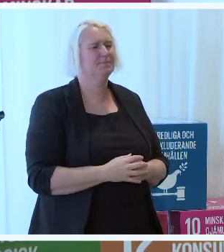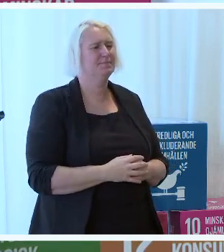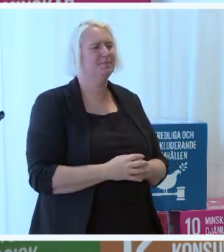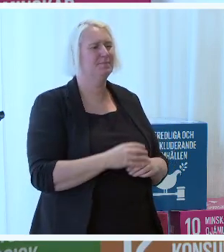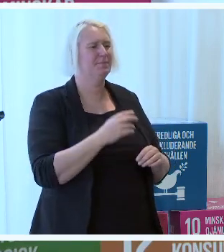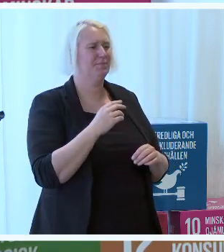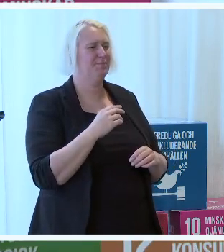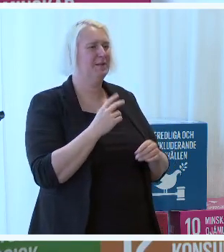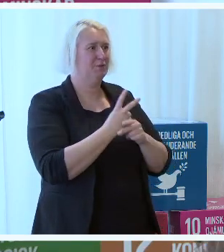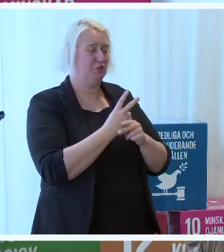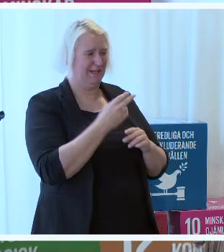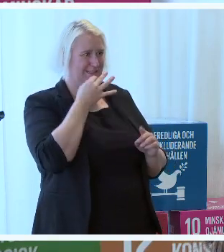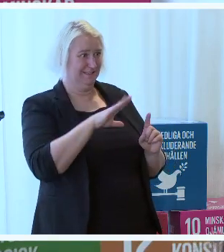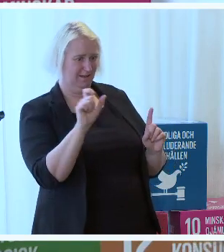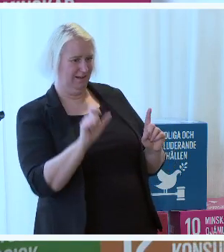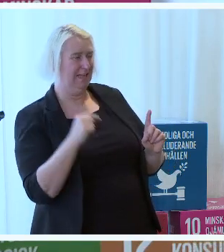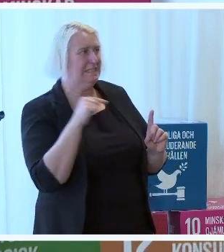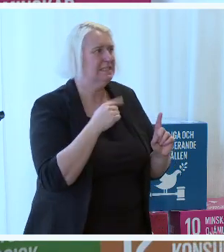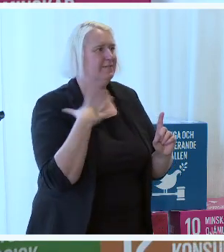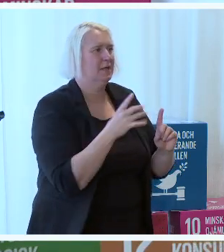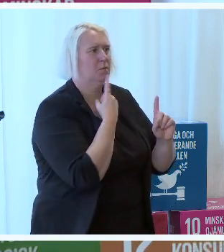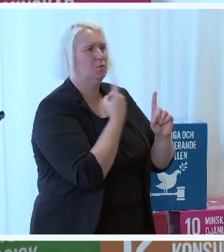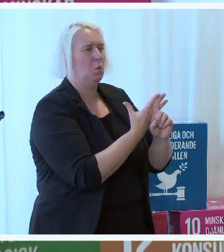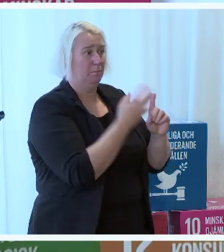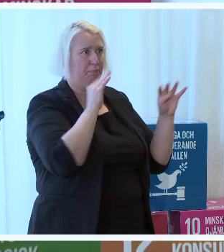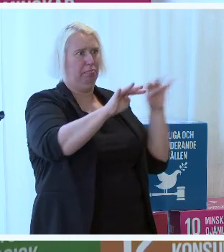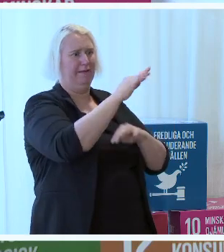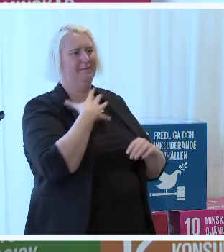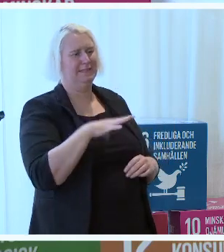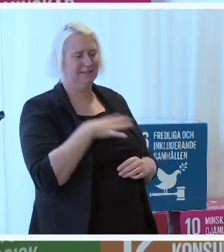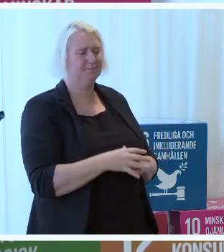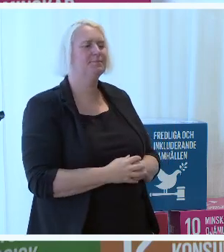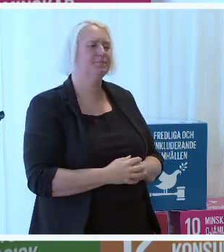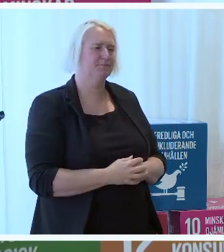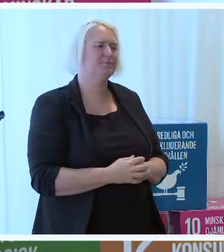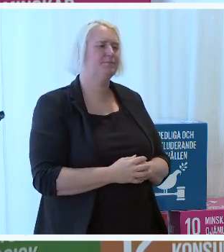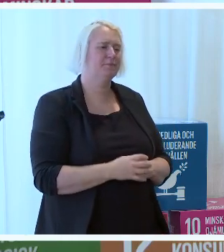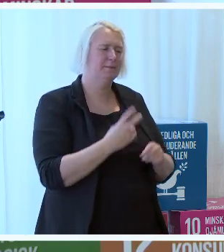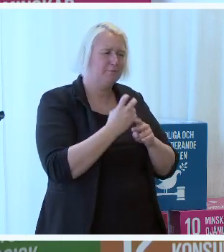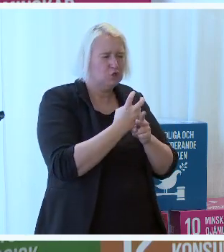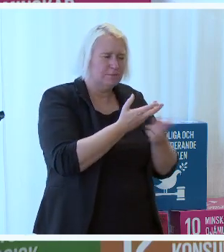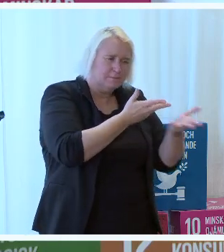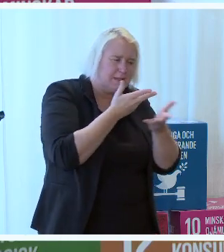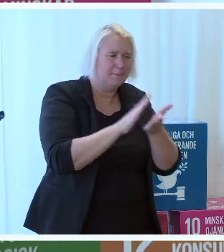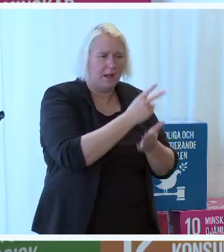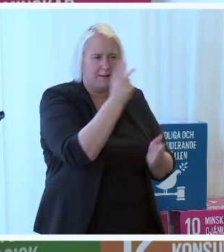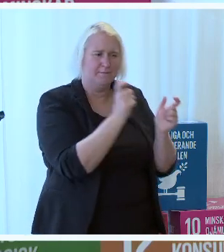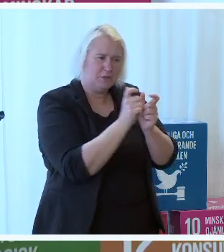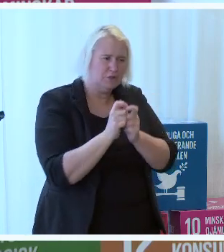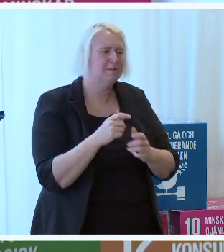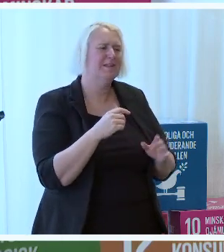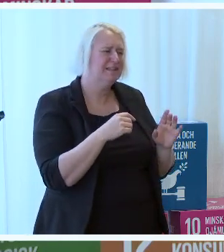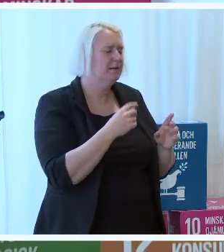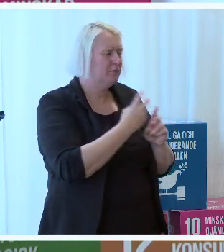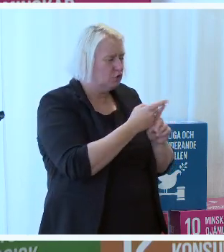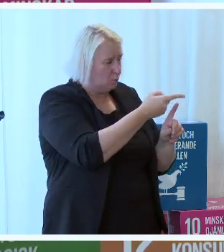with the UNHCR in terms of the protection clusters, and we refer people to different organizations that like